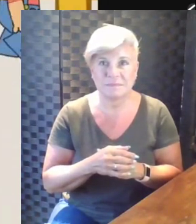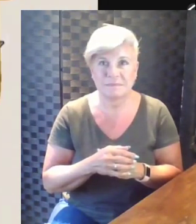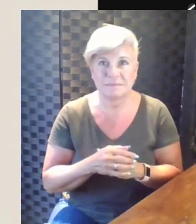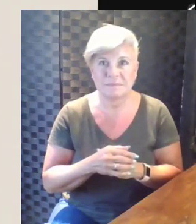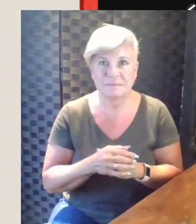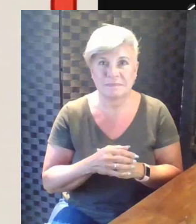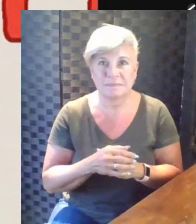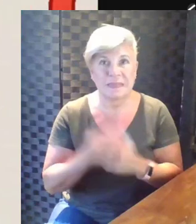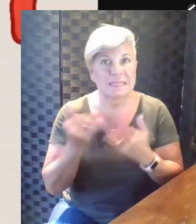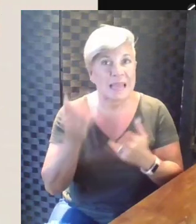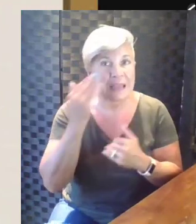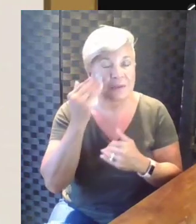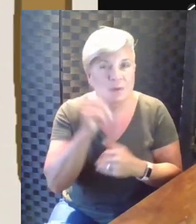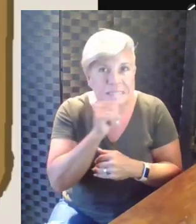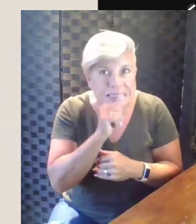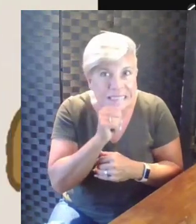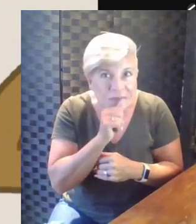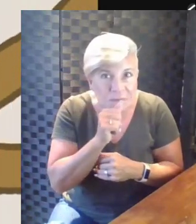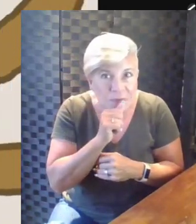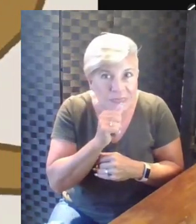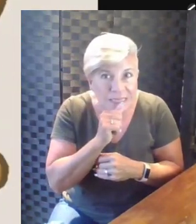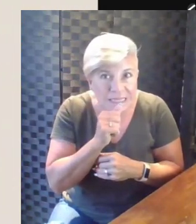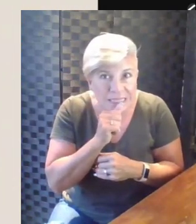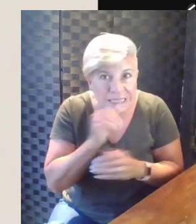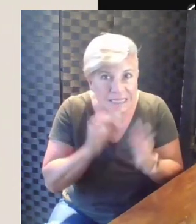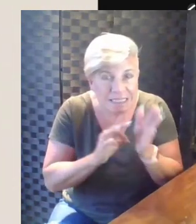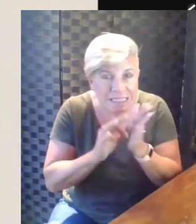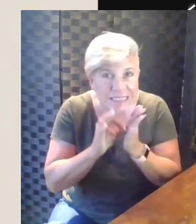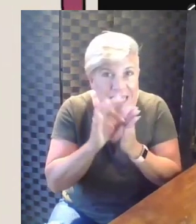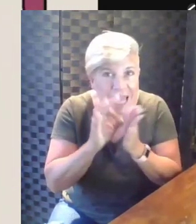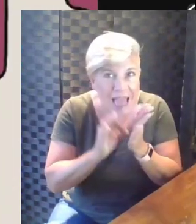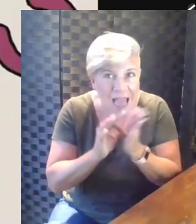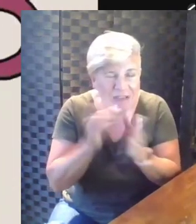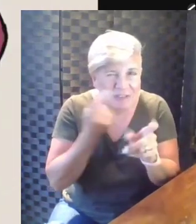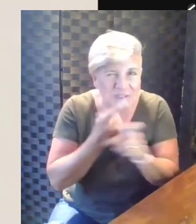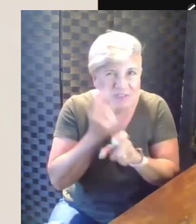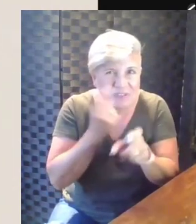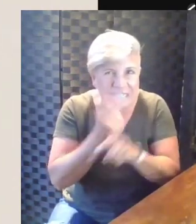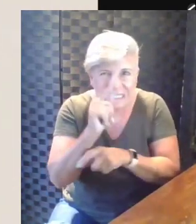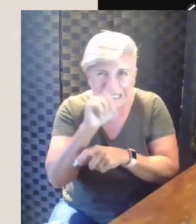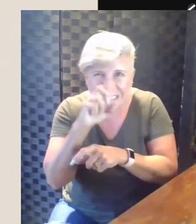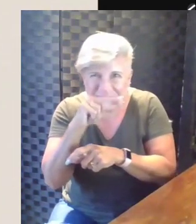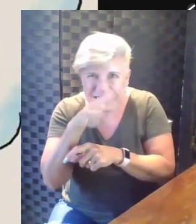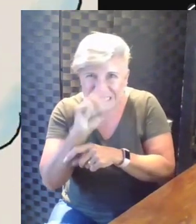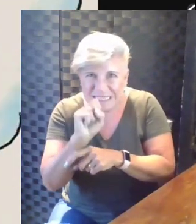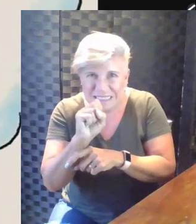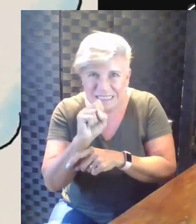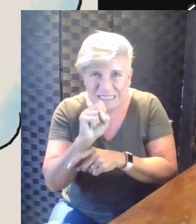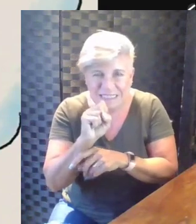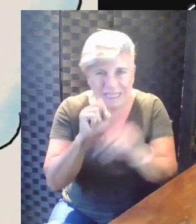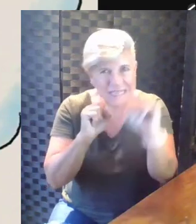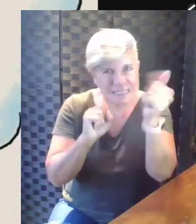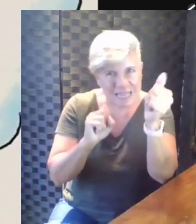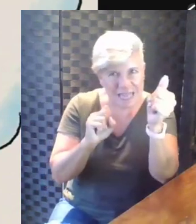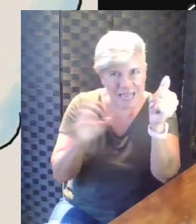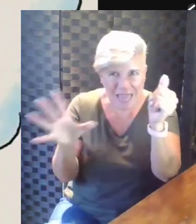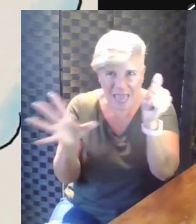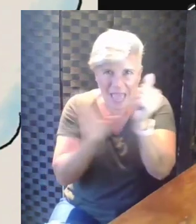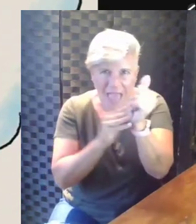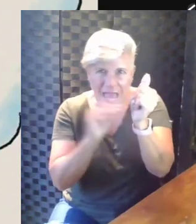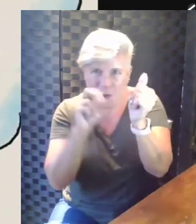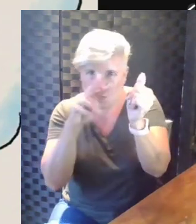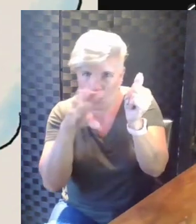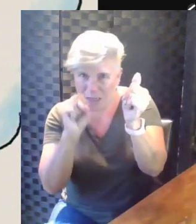So now you know the secret to counting tricky teens. You take a 10 and add